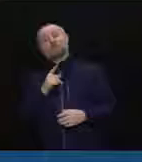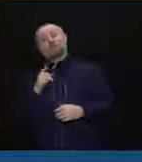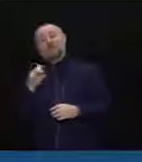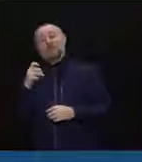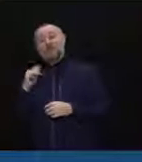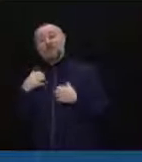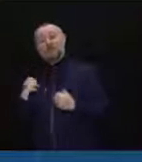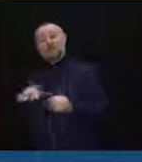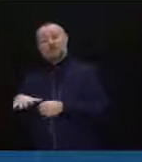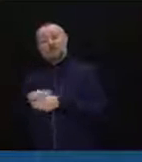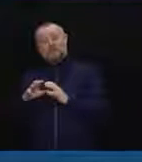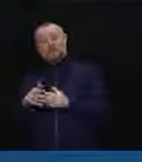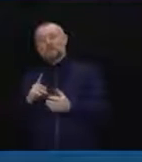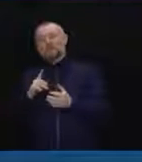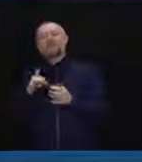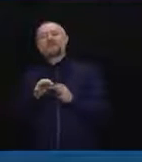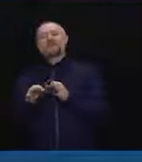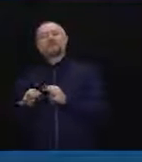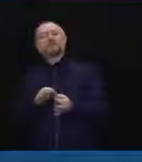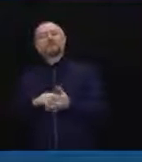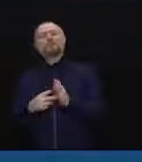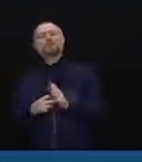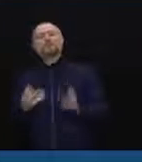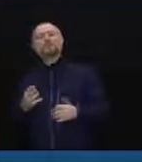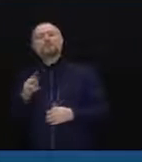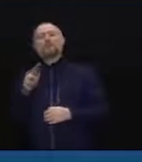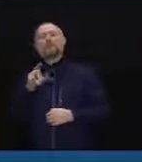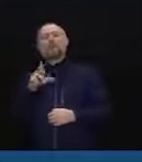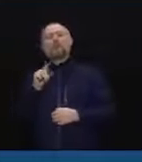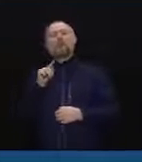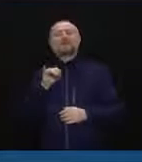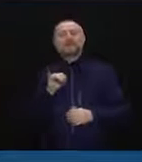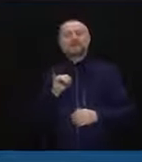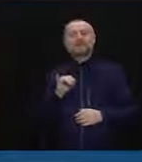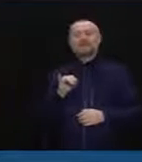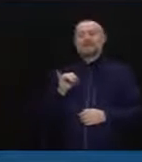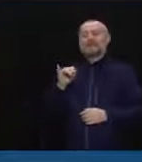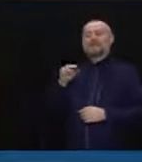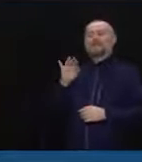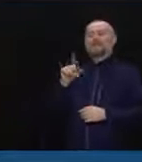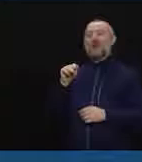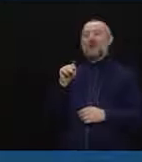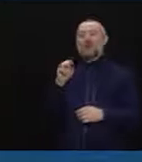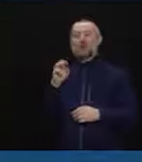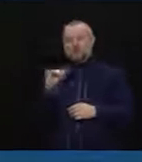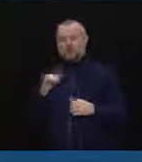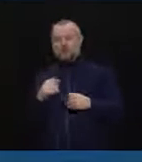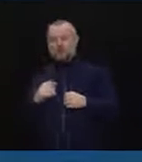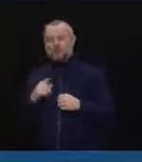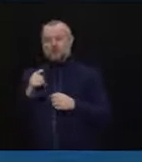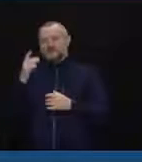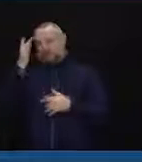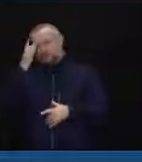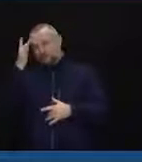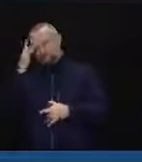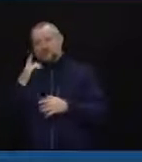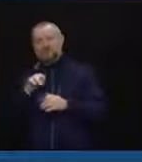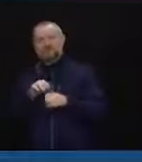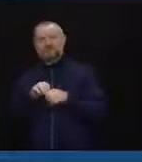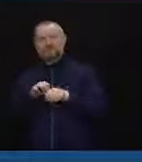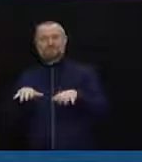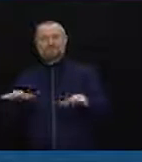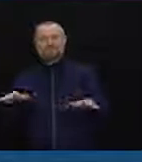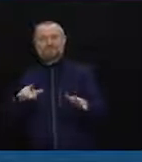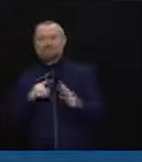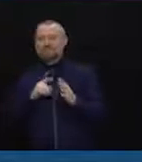basis for what became the Centers for Disease Control case definition. We need more provider education so that